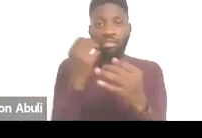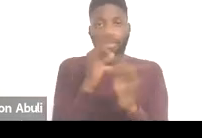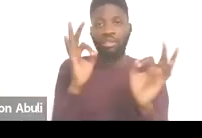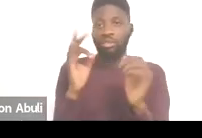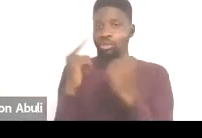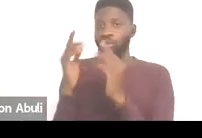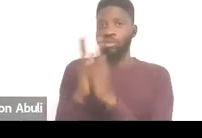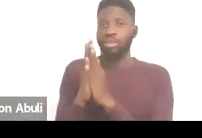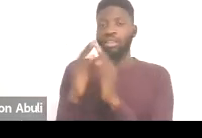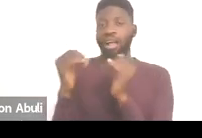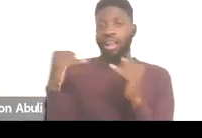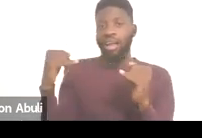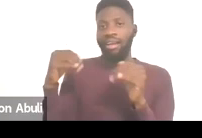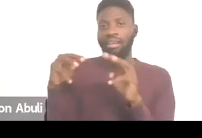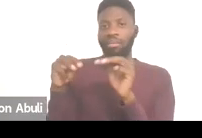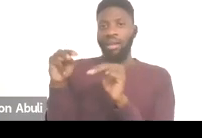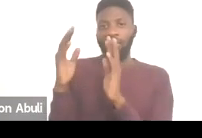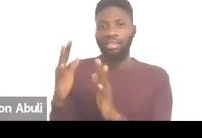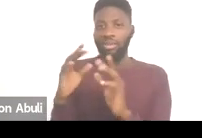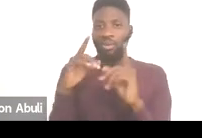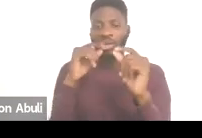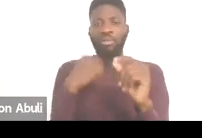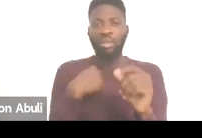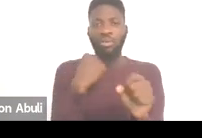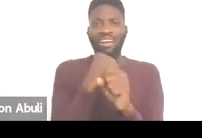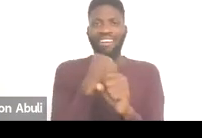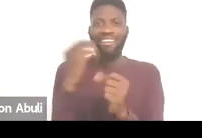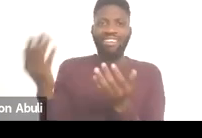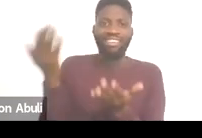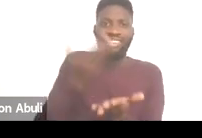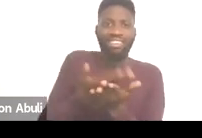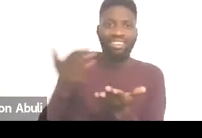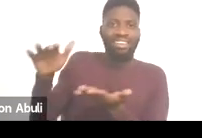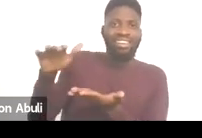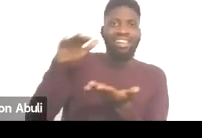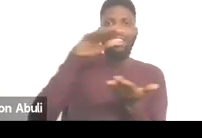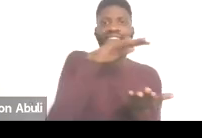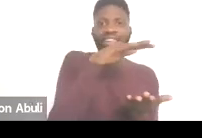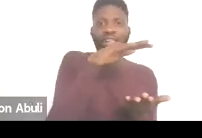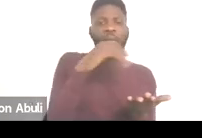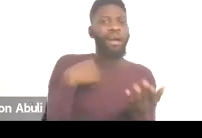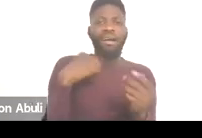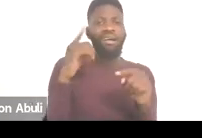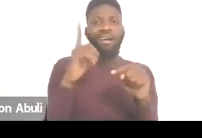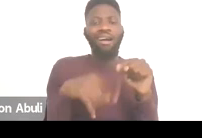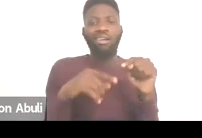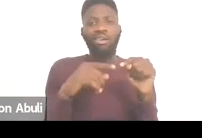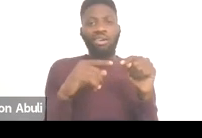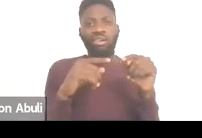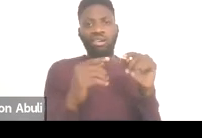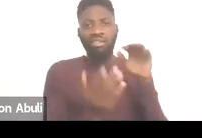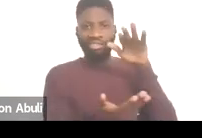know that I'm having a lot of work on my table that I'm not able to handle all that